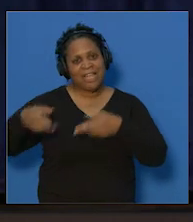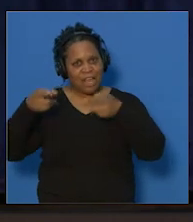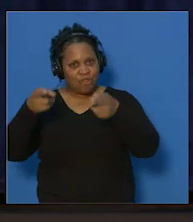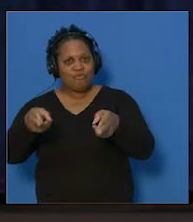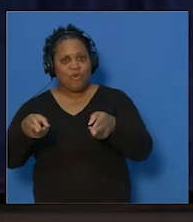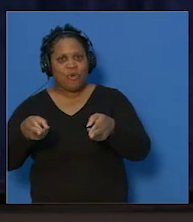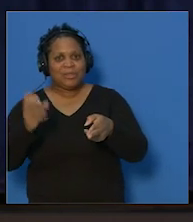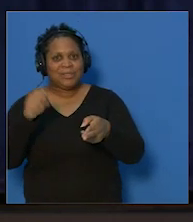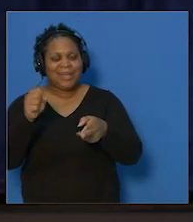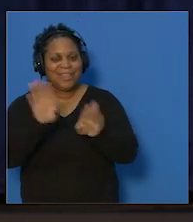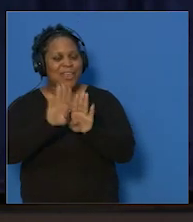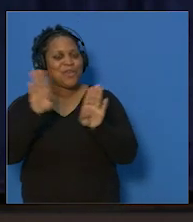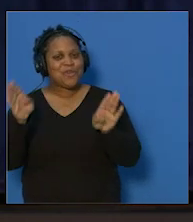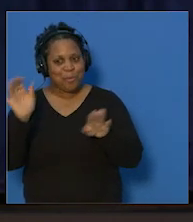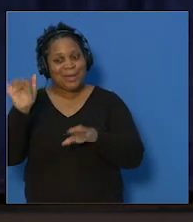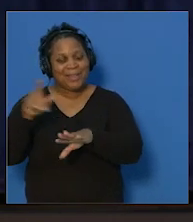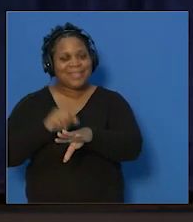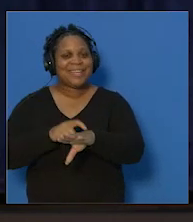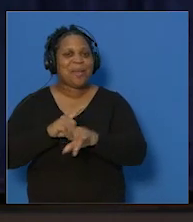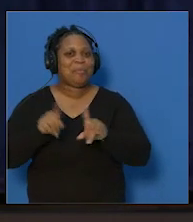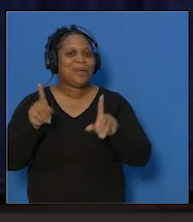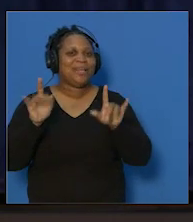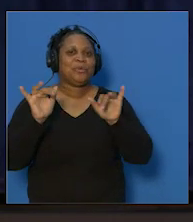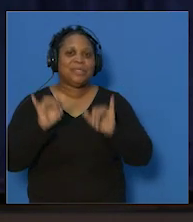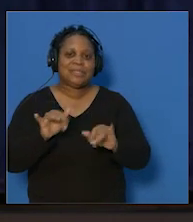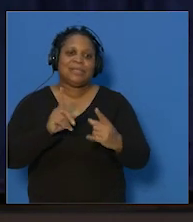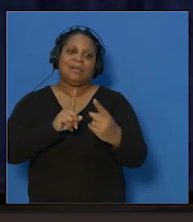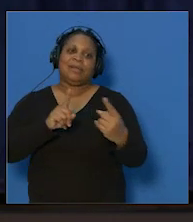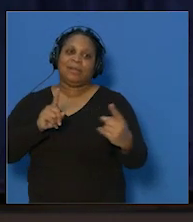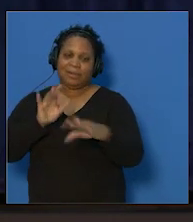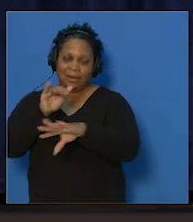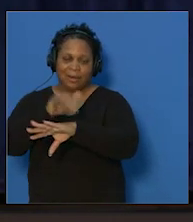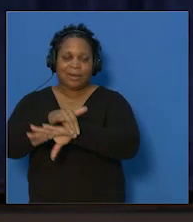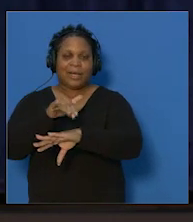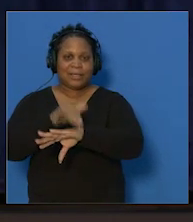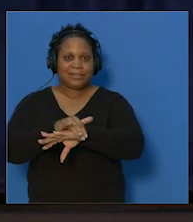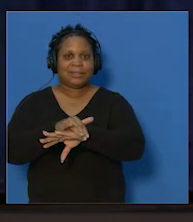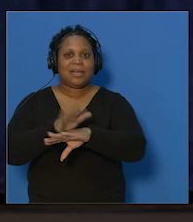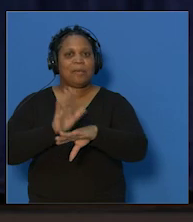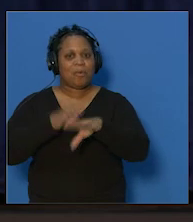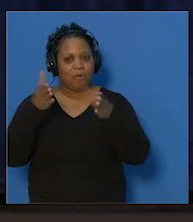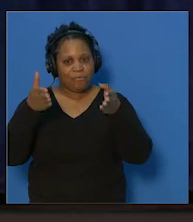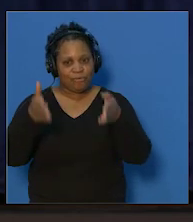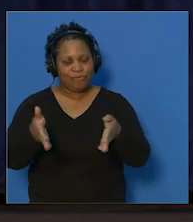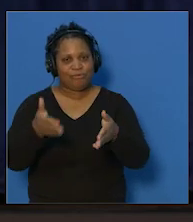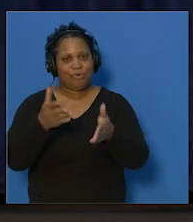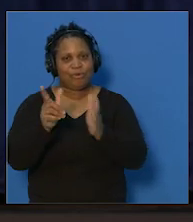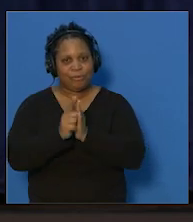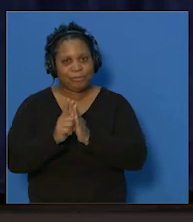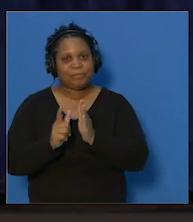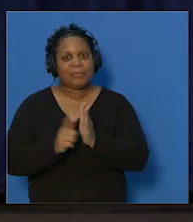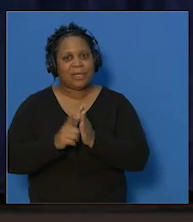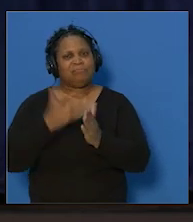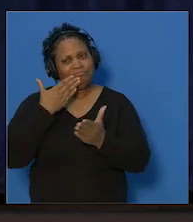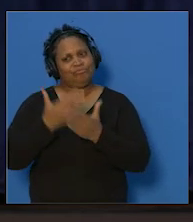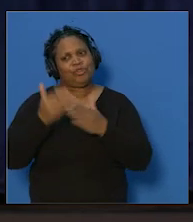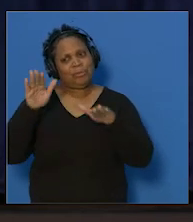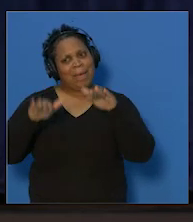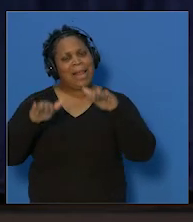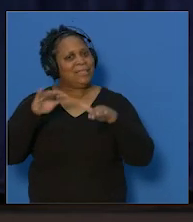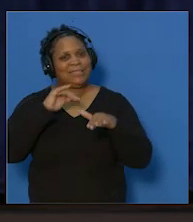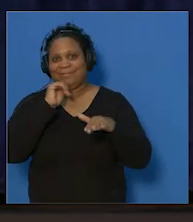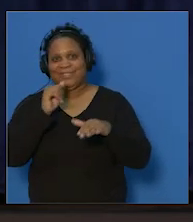to be open at that point in time. But we still have maintained a nighttime curfew. We think that it's a good balance. If the balance doesn't work, we'll change